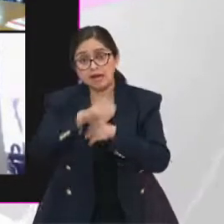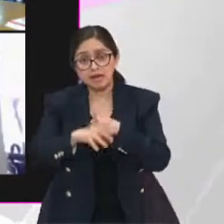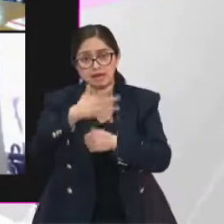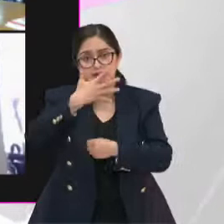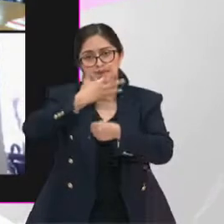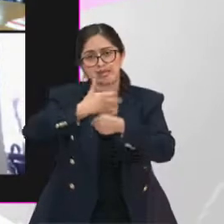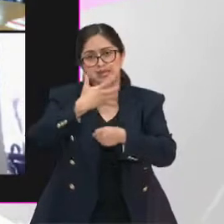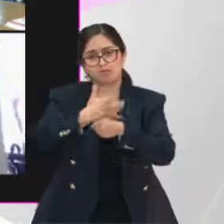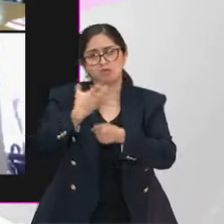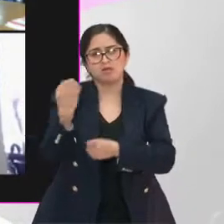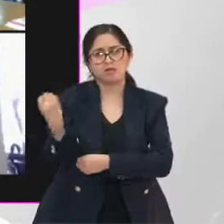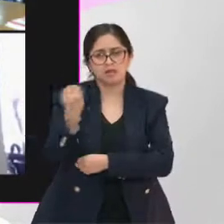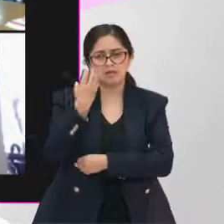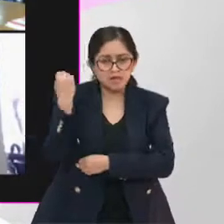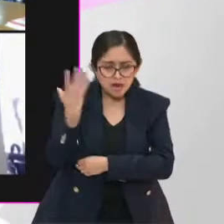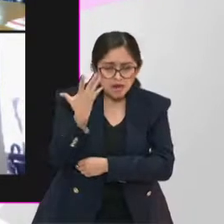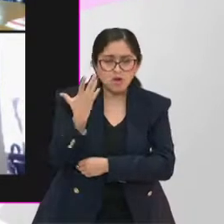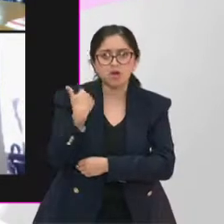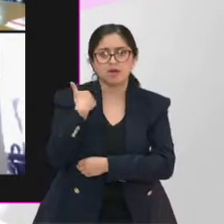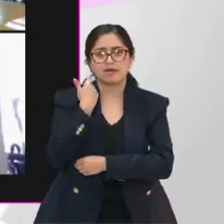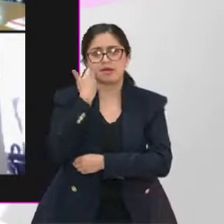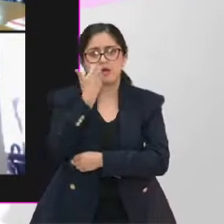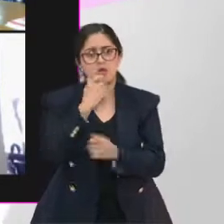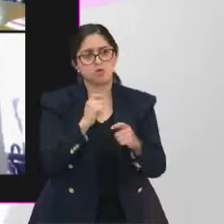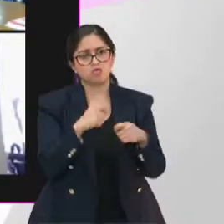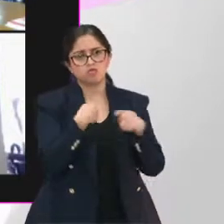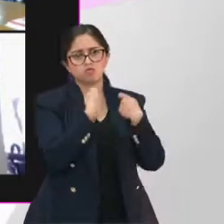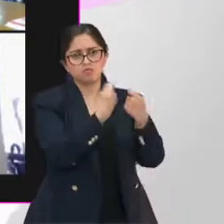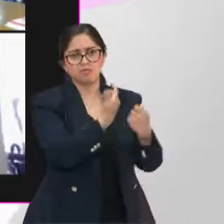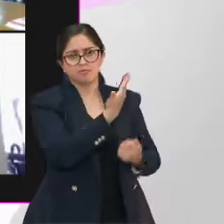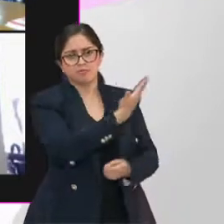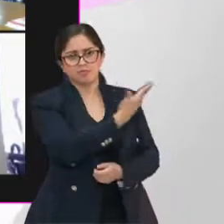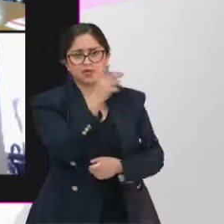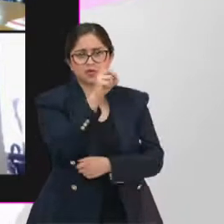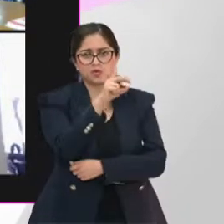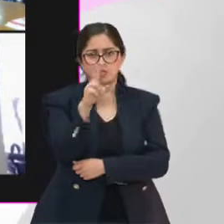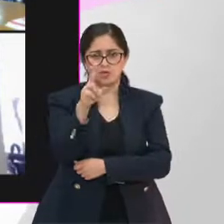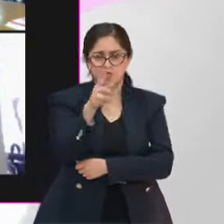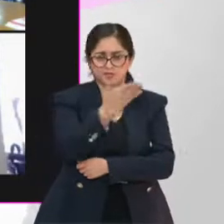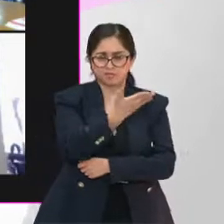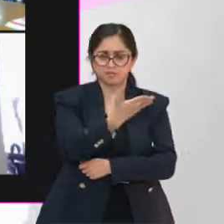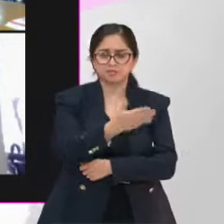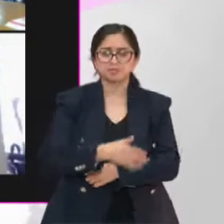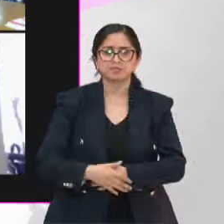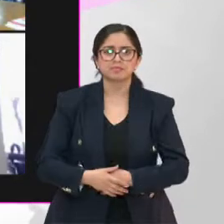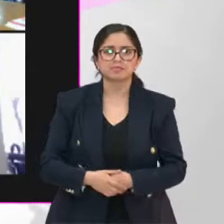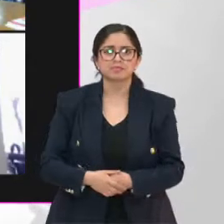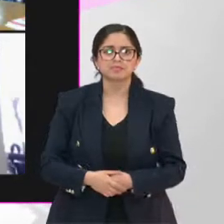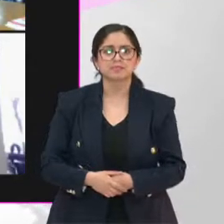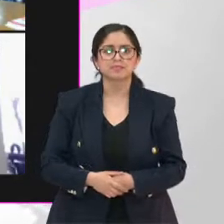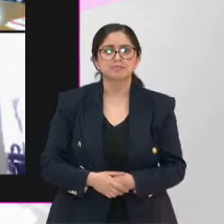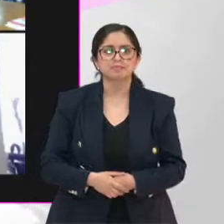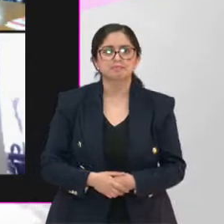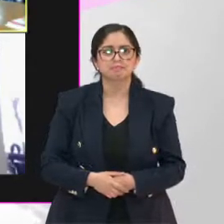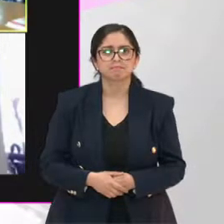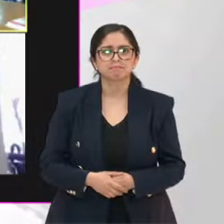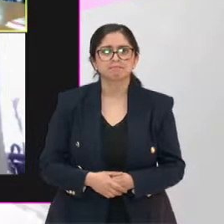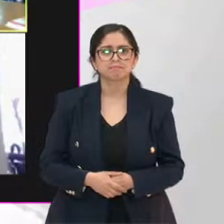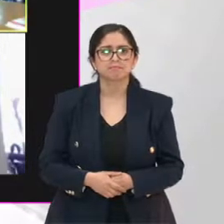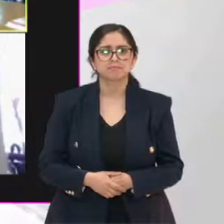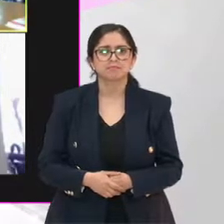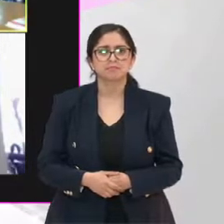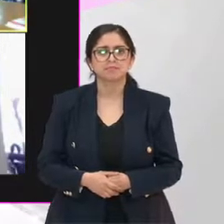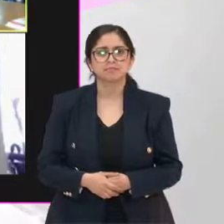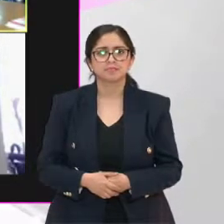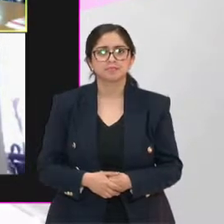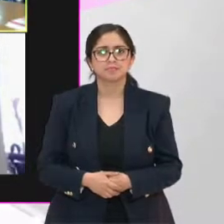And in order to close up this fifth seminar, I would like to give the floor to Dr. Raúl Contreras.